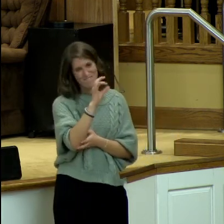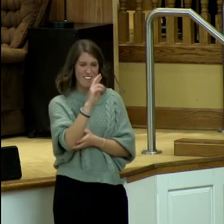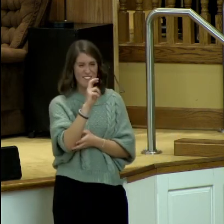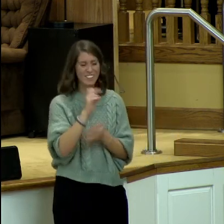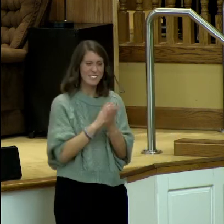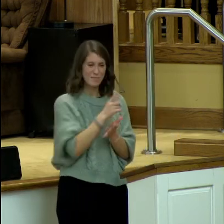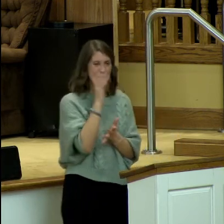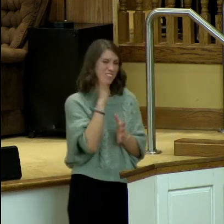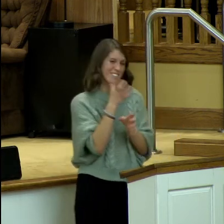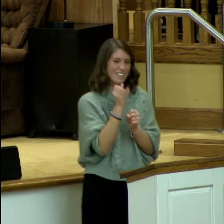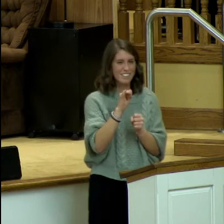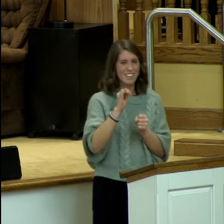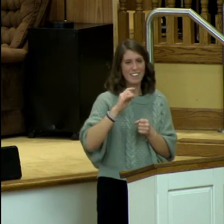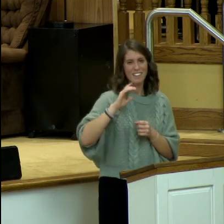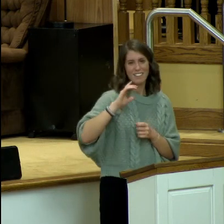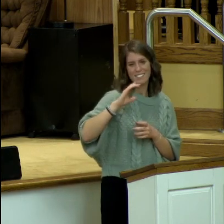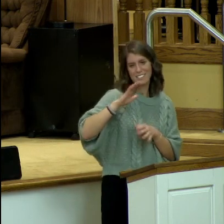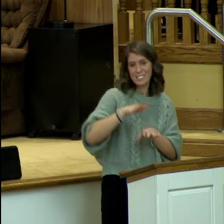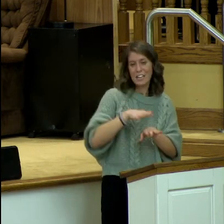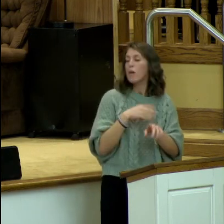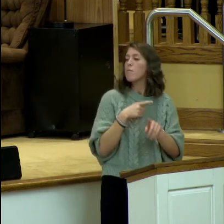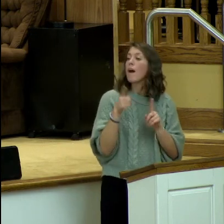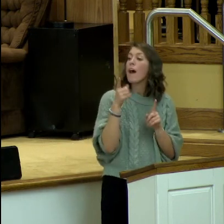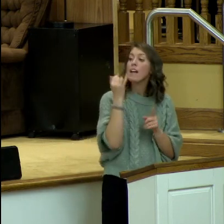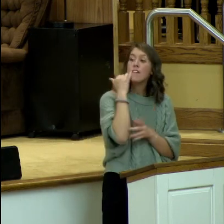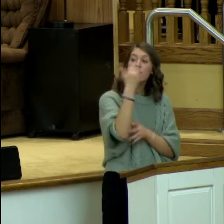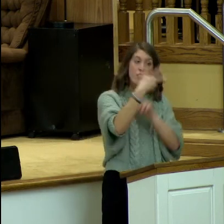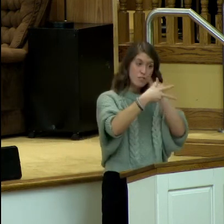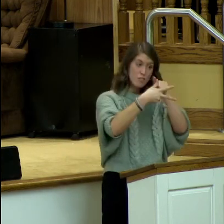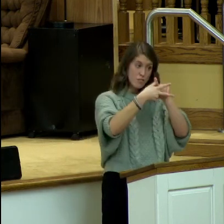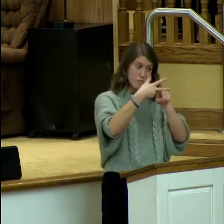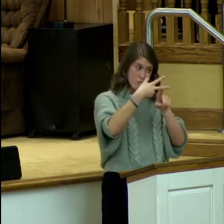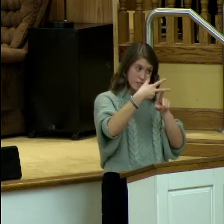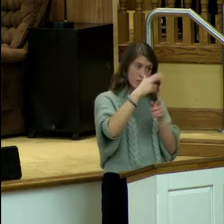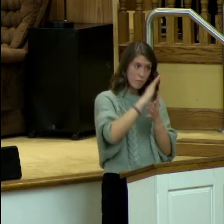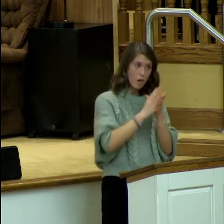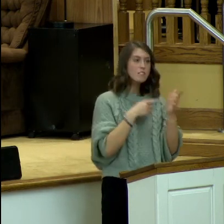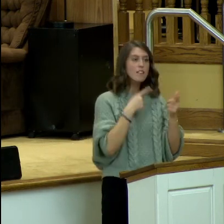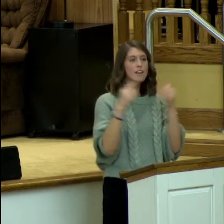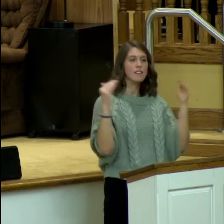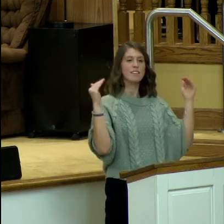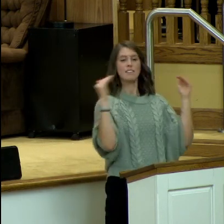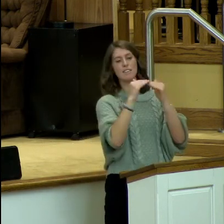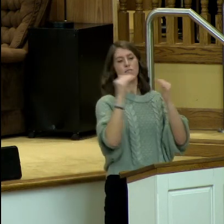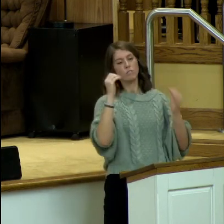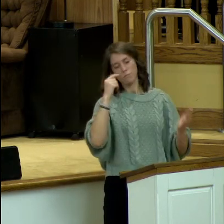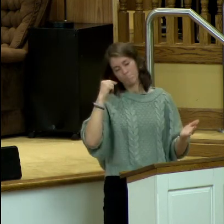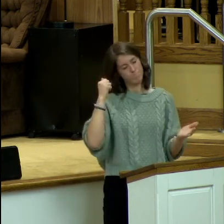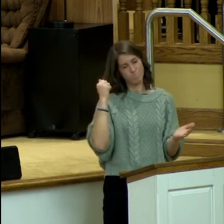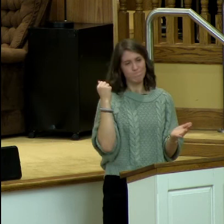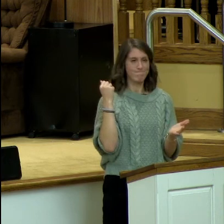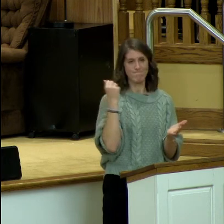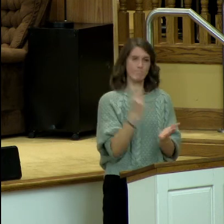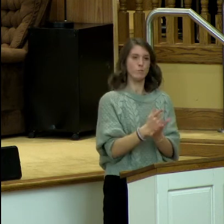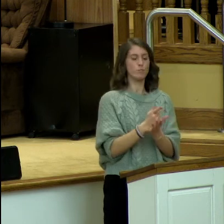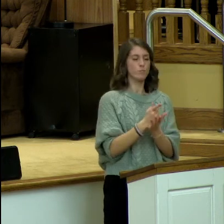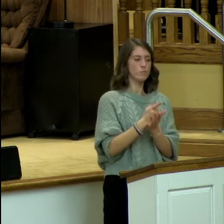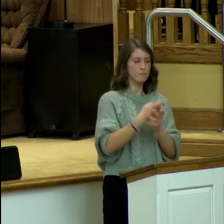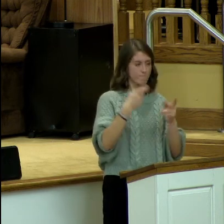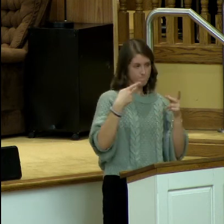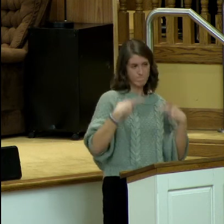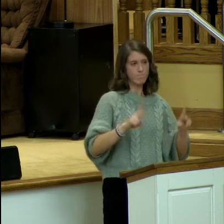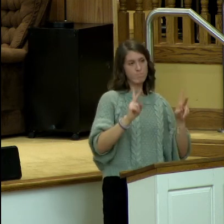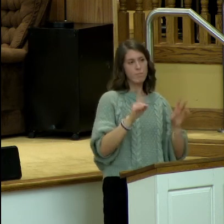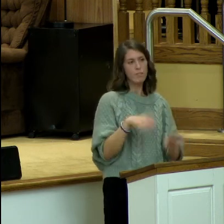will catch that by slow freight. But if you get all three of those parts, then it equals qualified. It equals